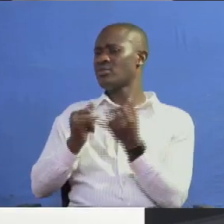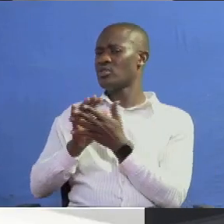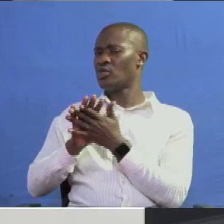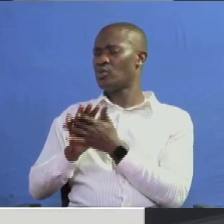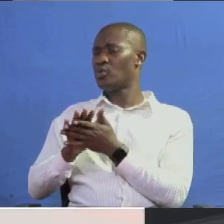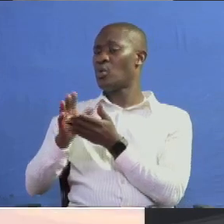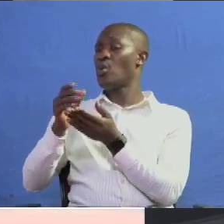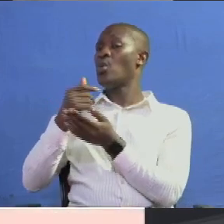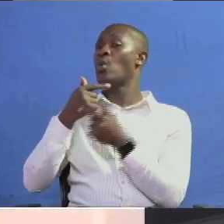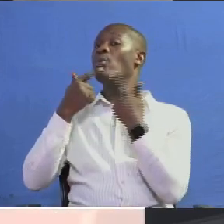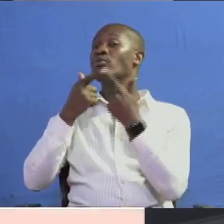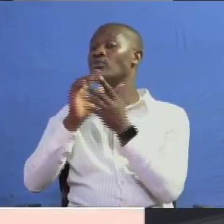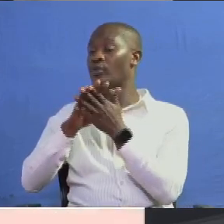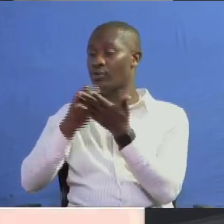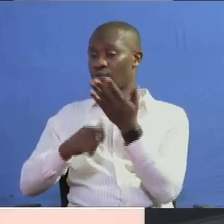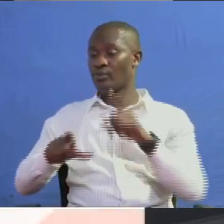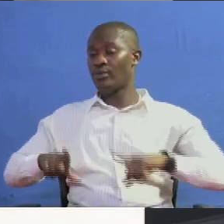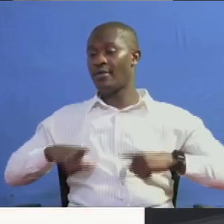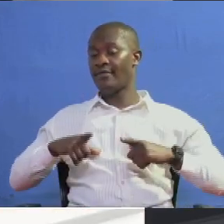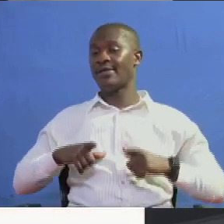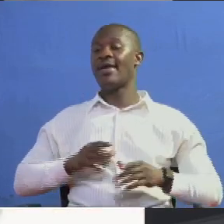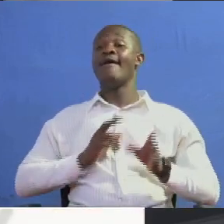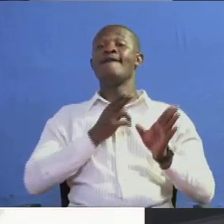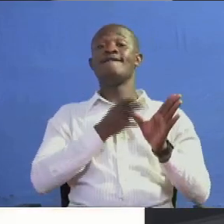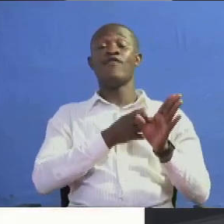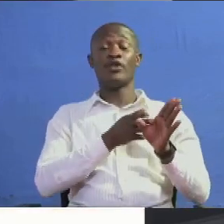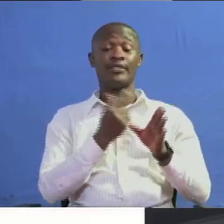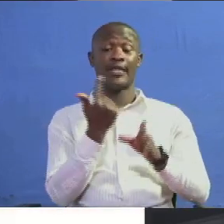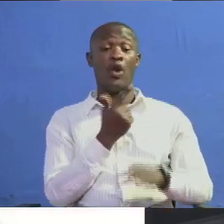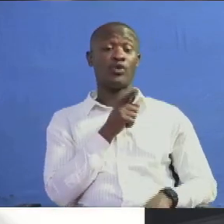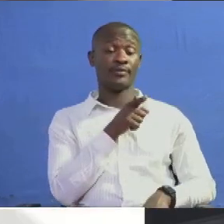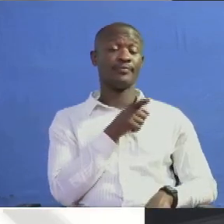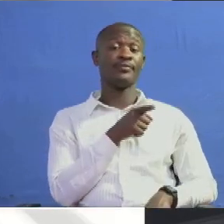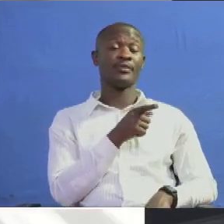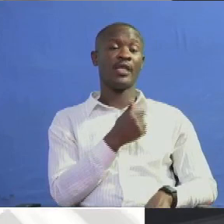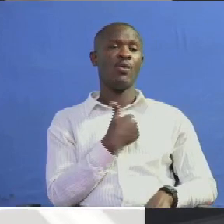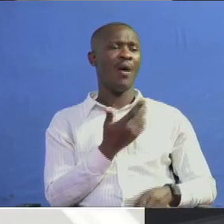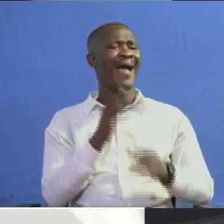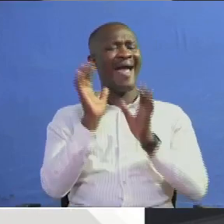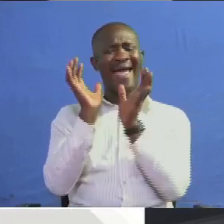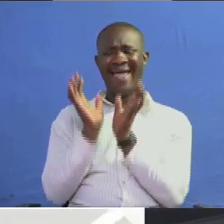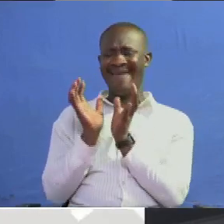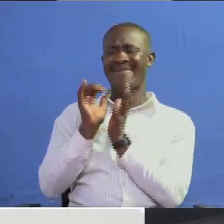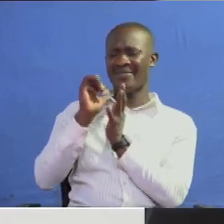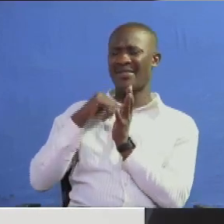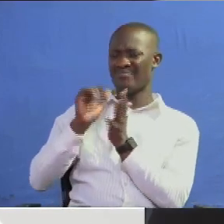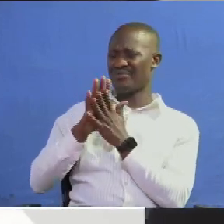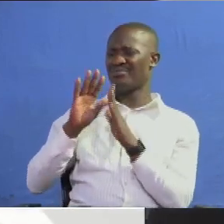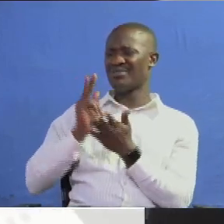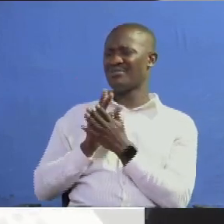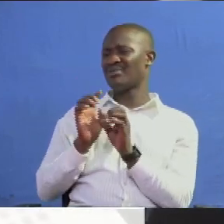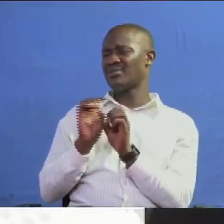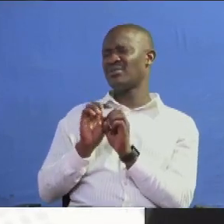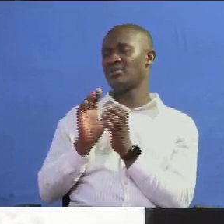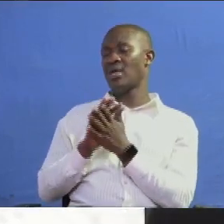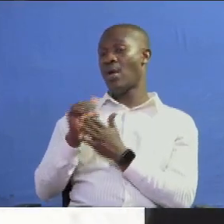to the rising cost of living. And fuel subsidies alone itself was so heavy, it was not very sustainable.